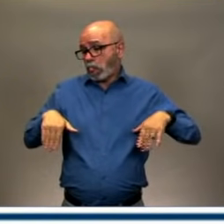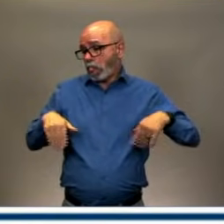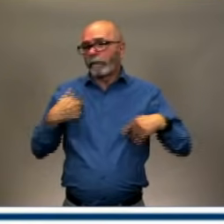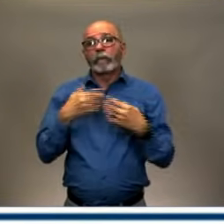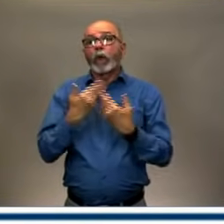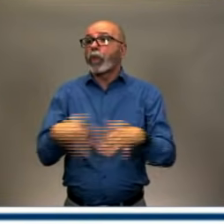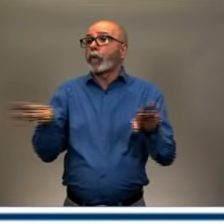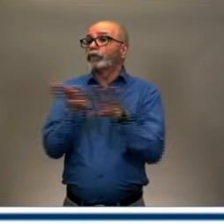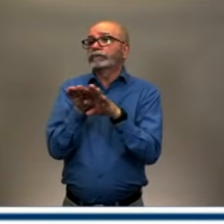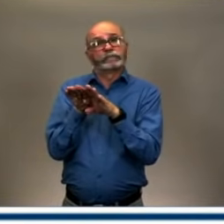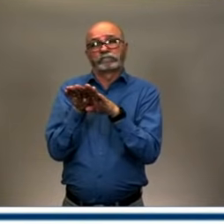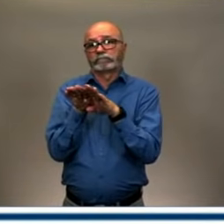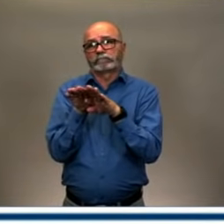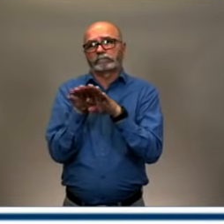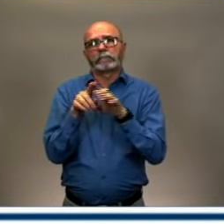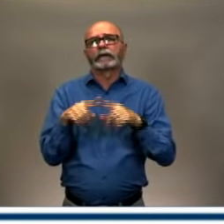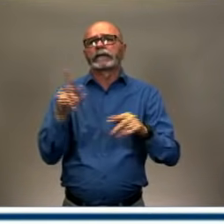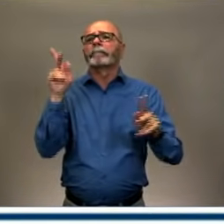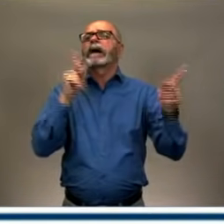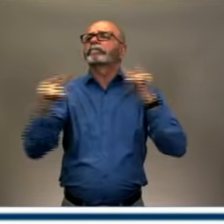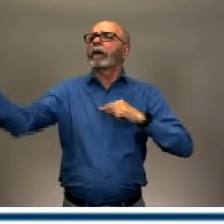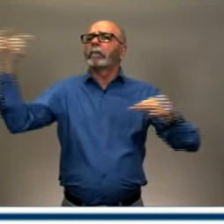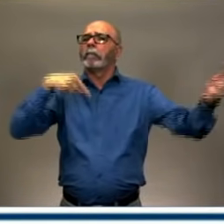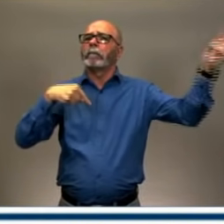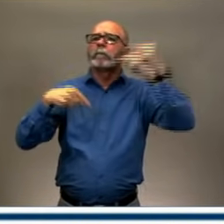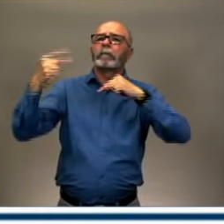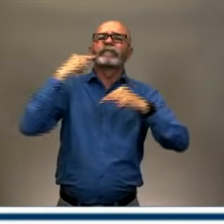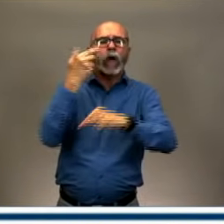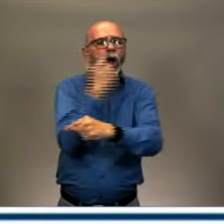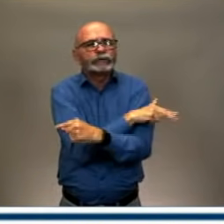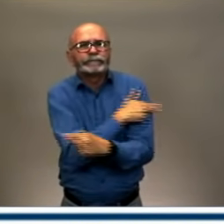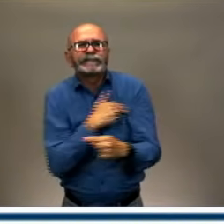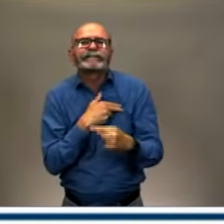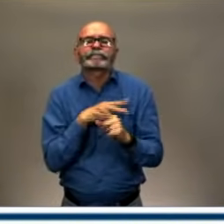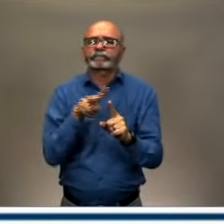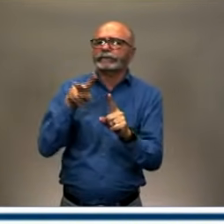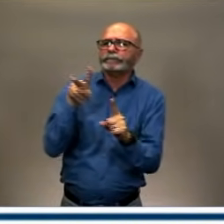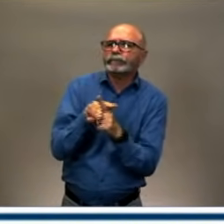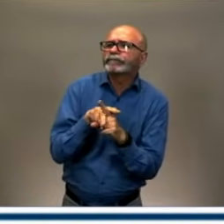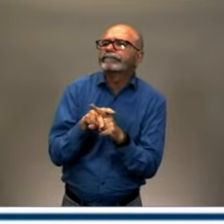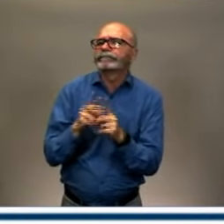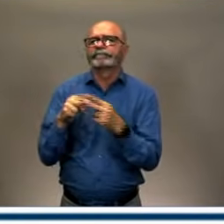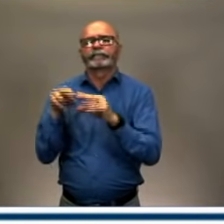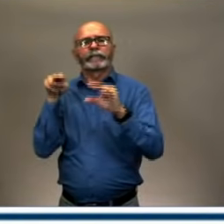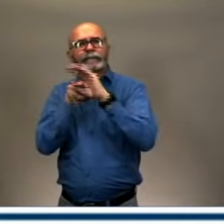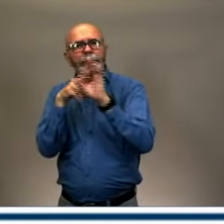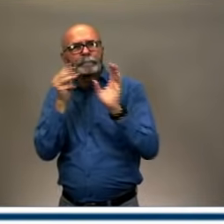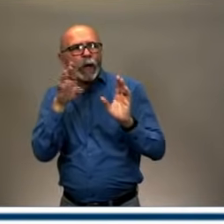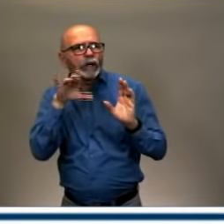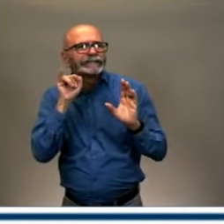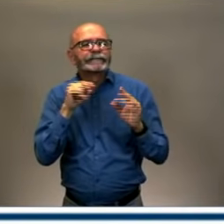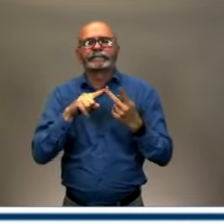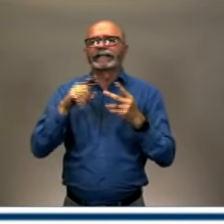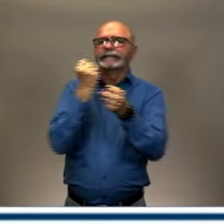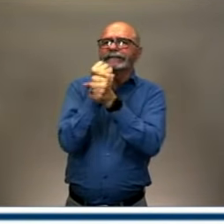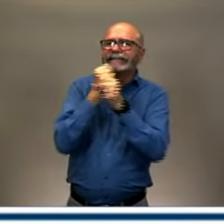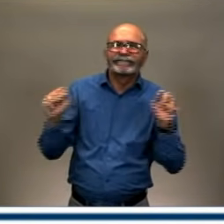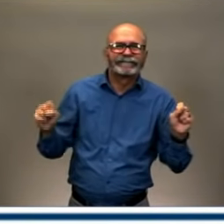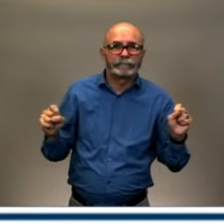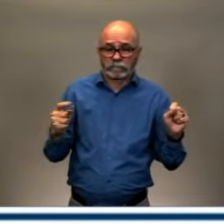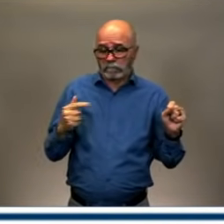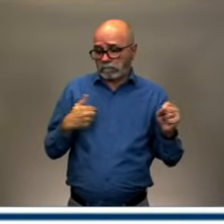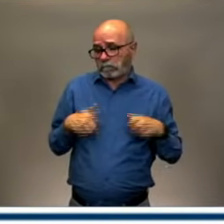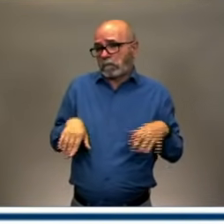access health services. We've asked them to follow the public health protocols, but we have not closed the Atlantic bubble. We've